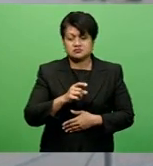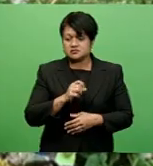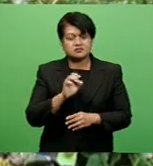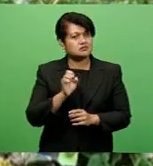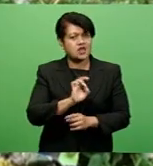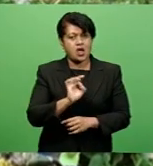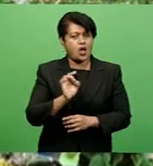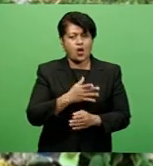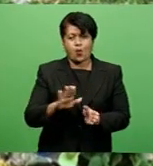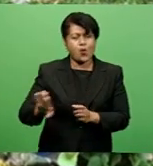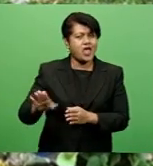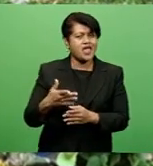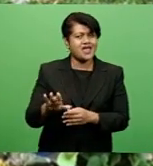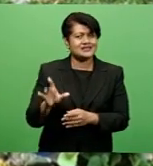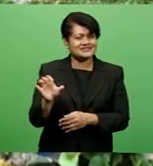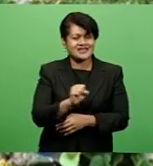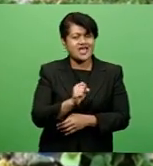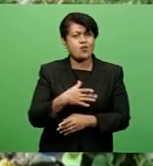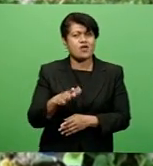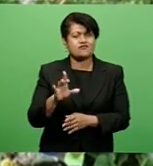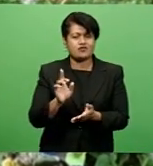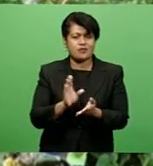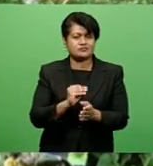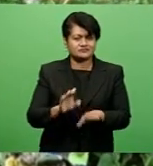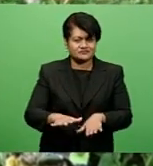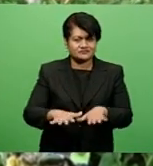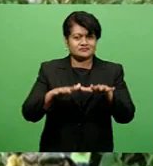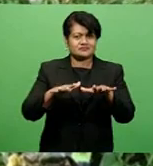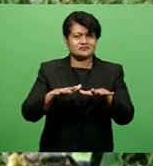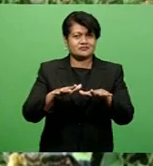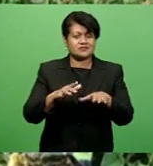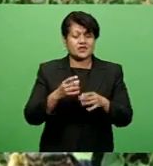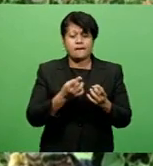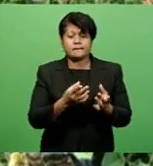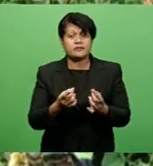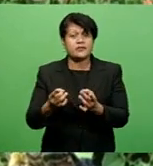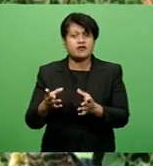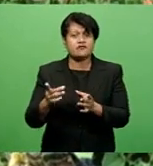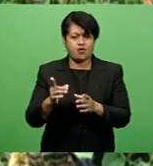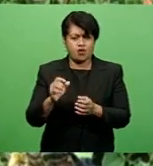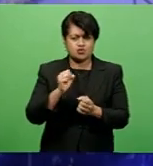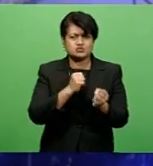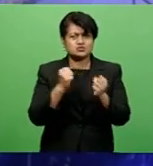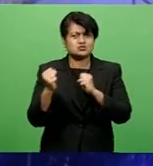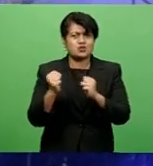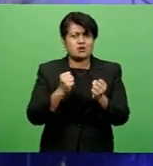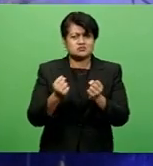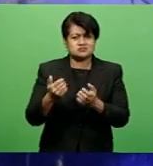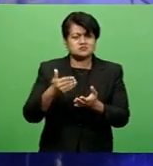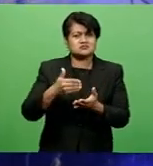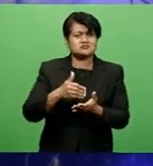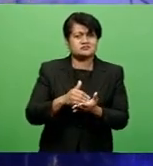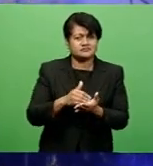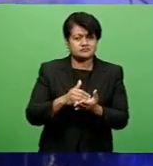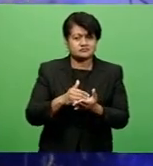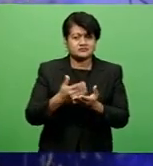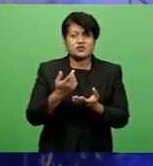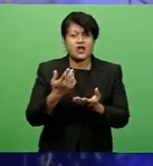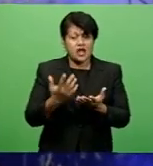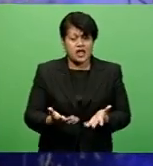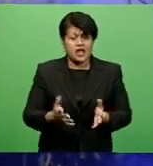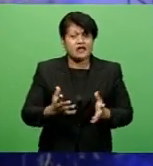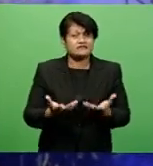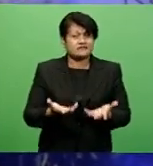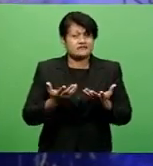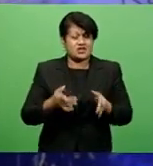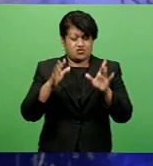kill. He adds the authorities are now preparing for the storm's arrival. Bainimarama says due to heavy rain, landslips can happen.